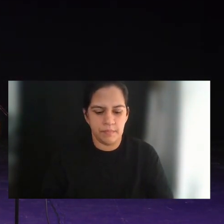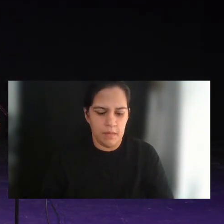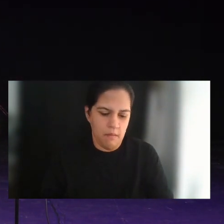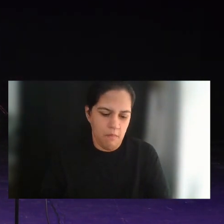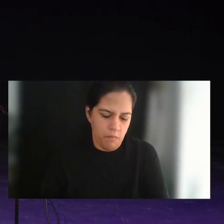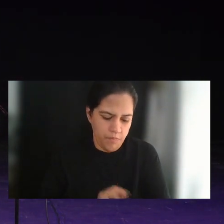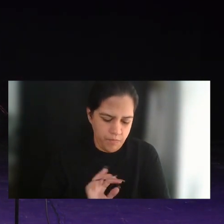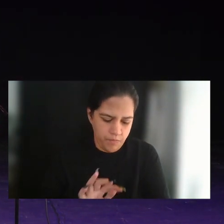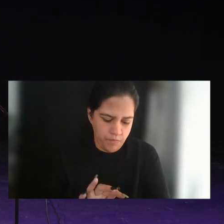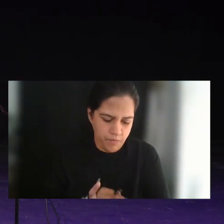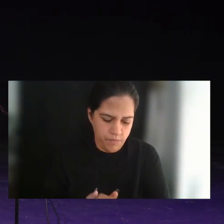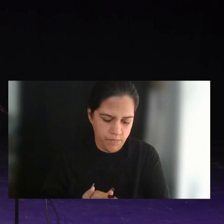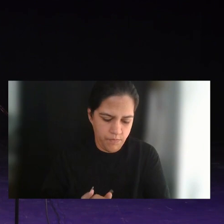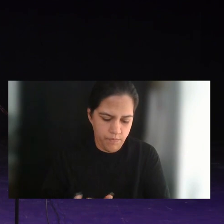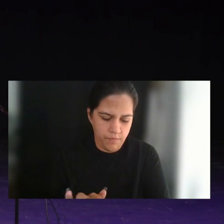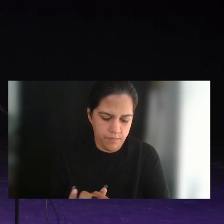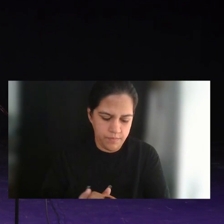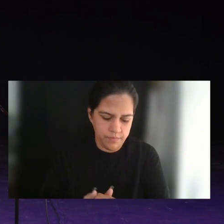Resonating within us.